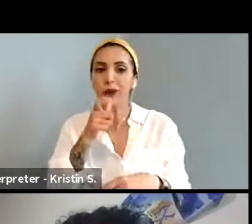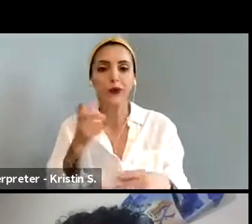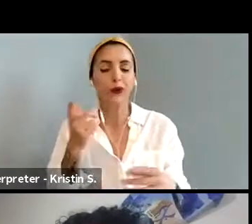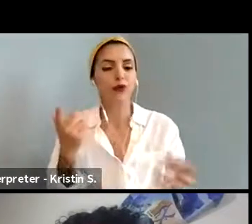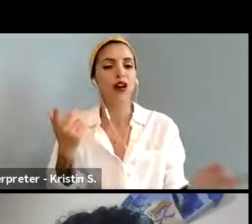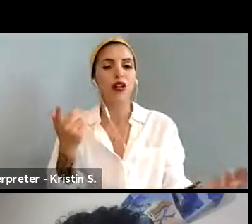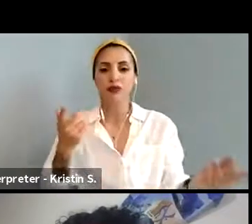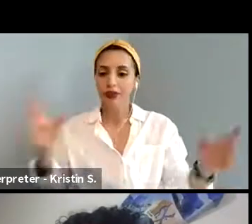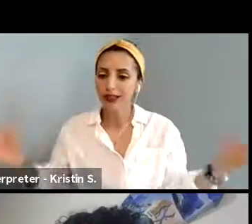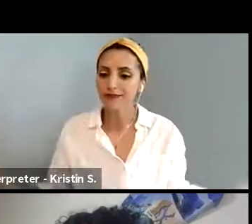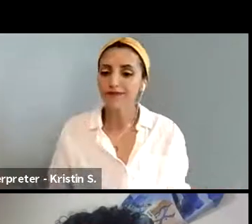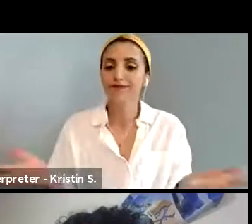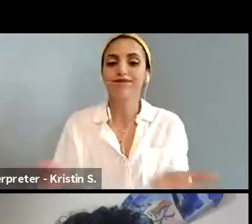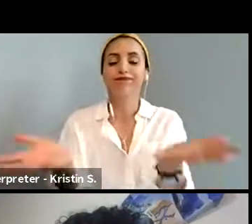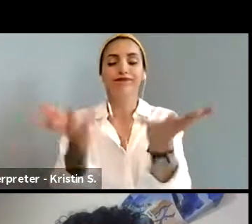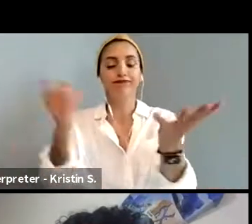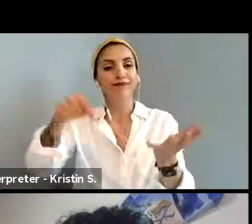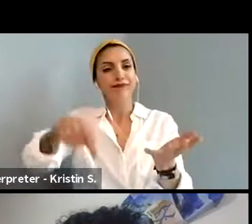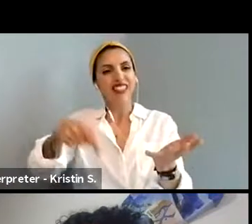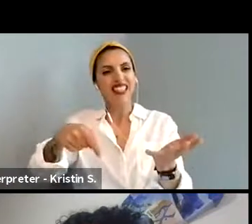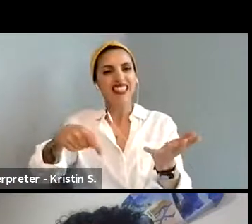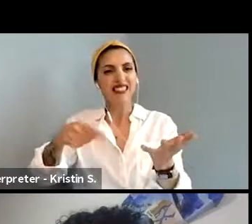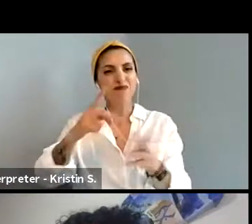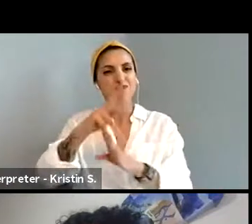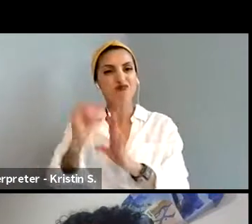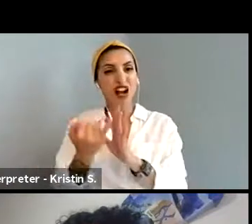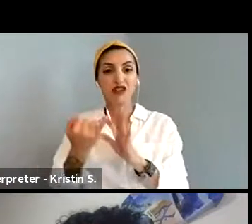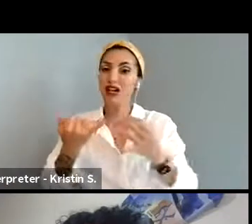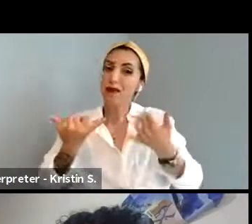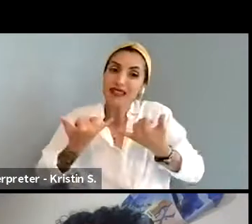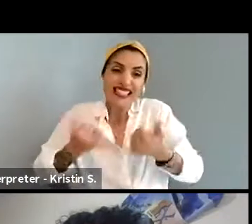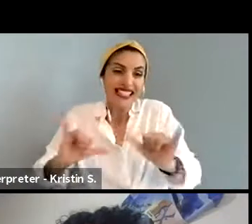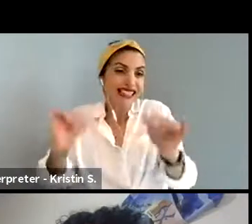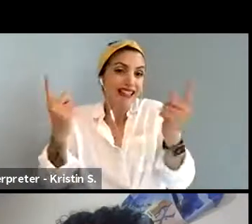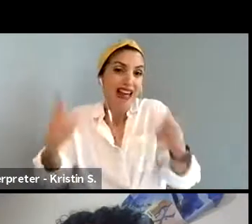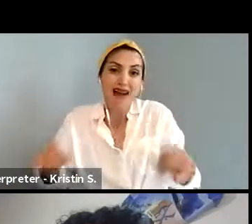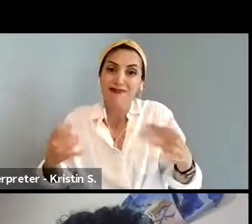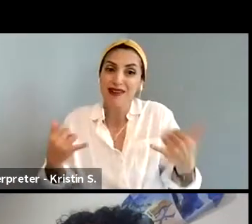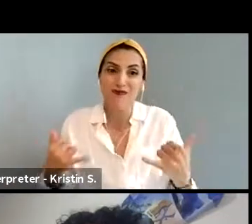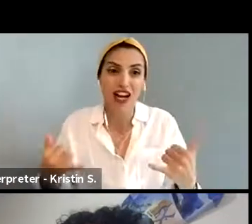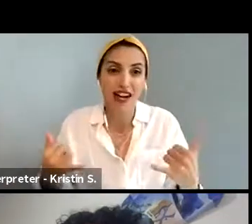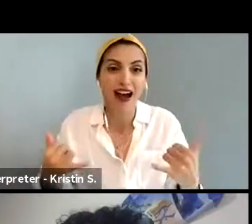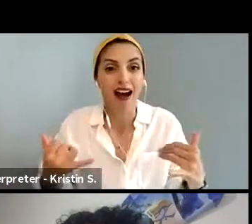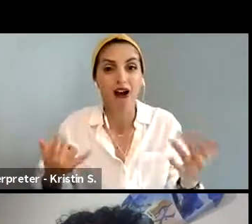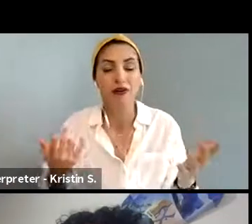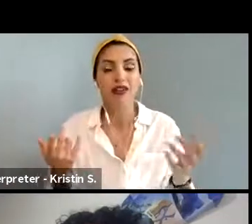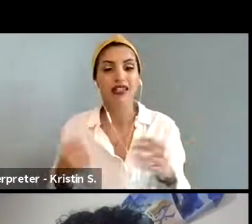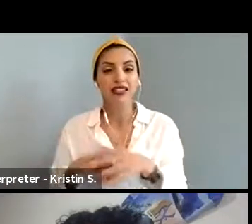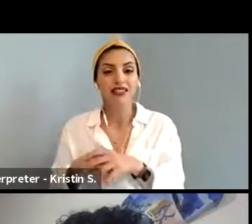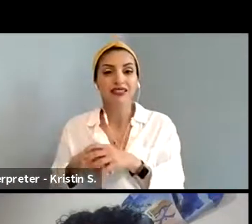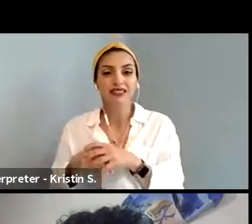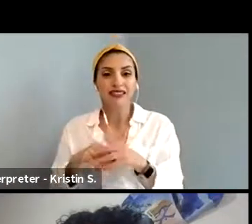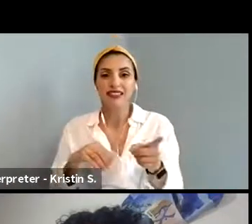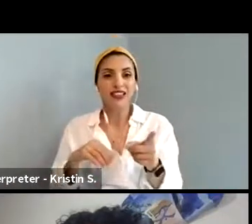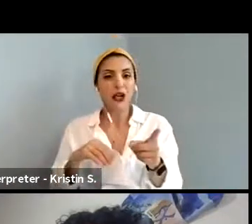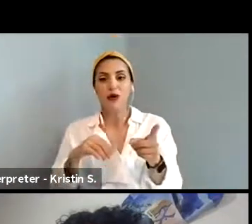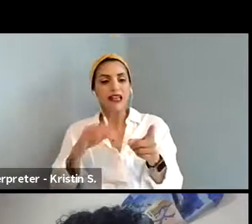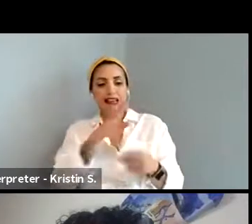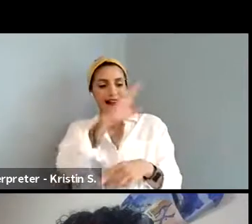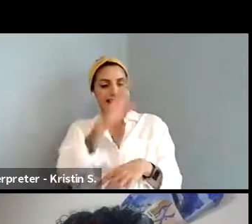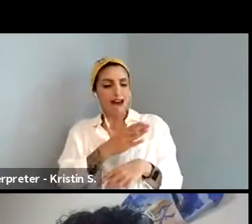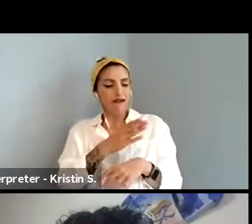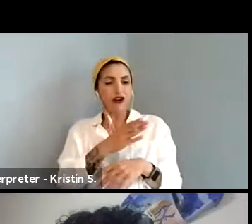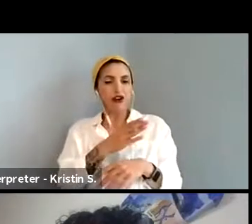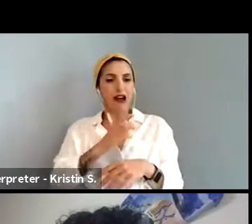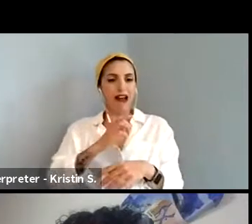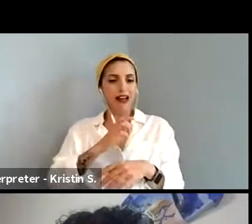action, I'm still in it, actually. I'm finding out that I never turned it off.